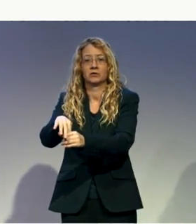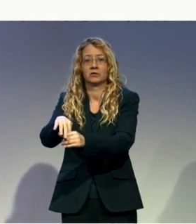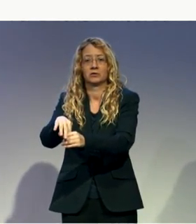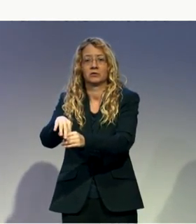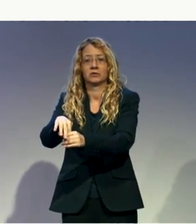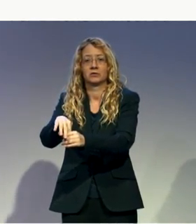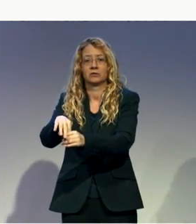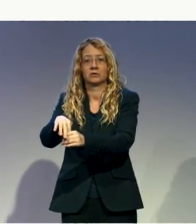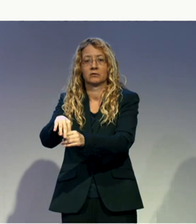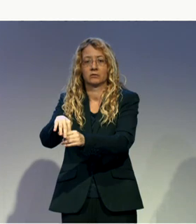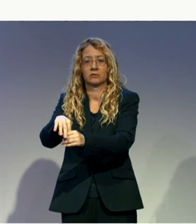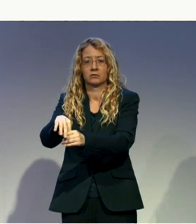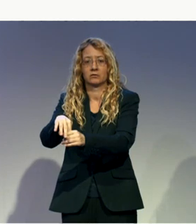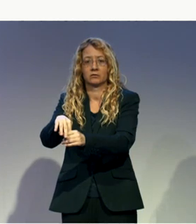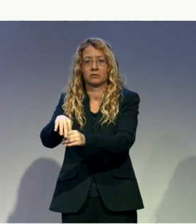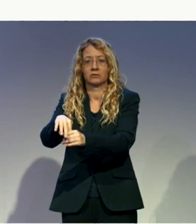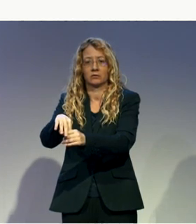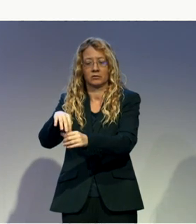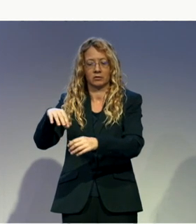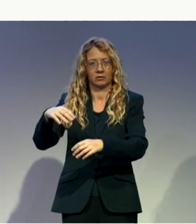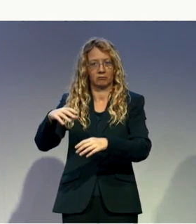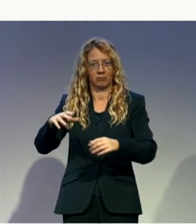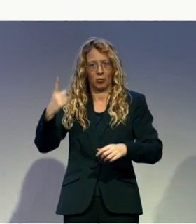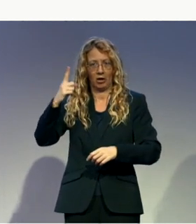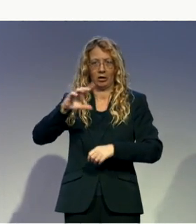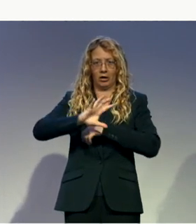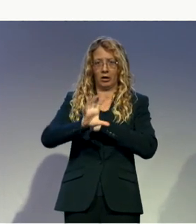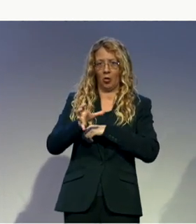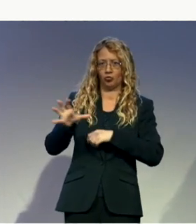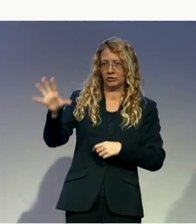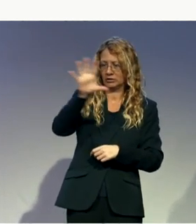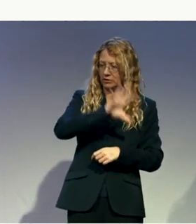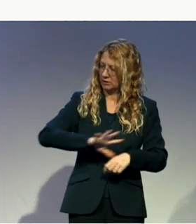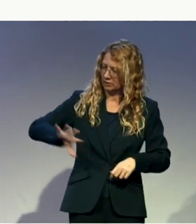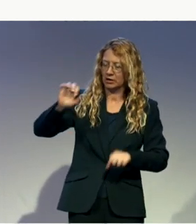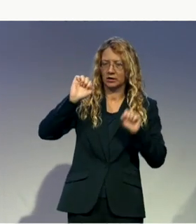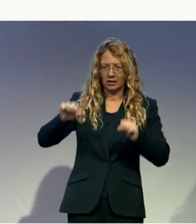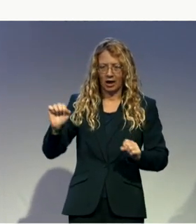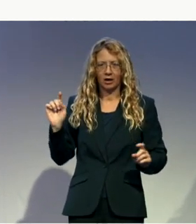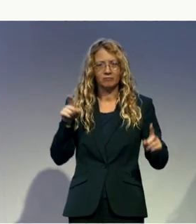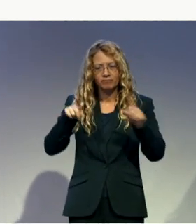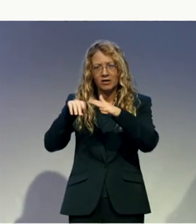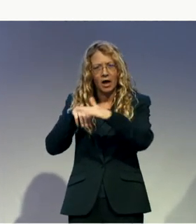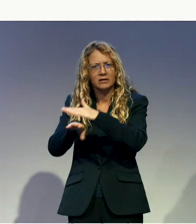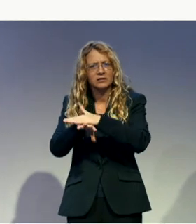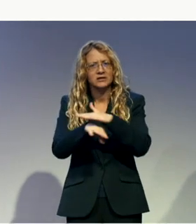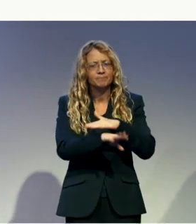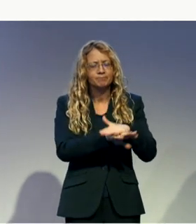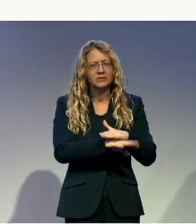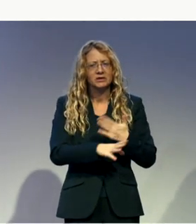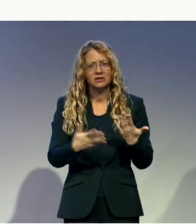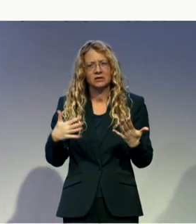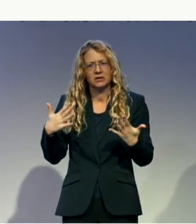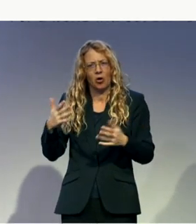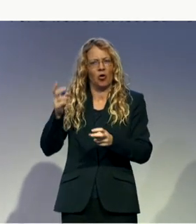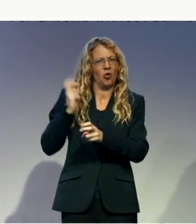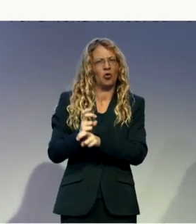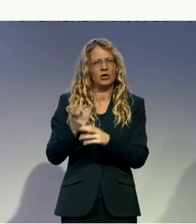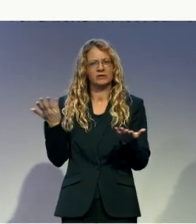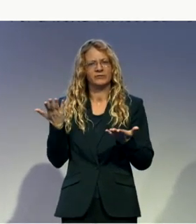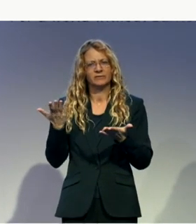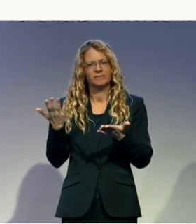Okay, let's have everyone briefly, just how was the official authorities involved in your work, okay? Let's start